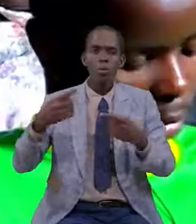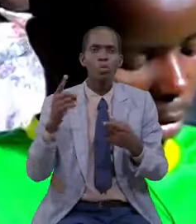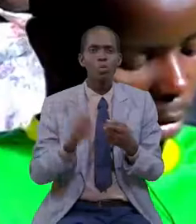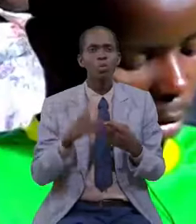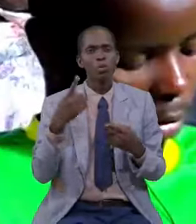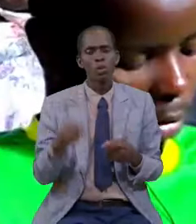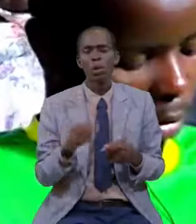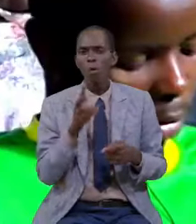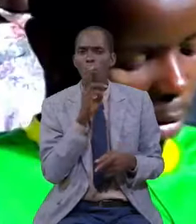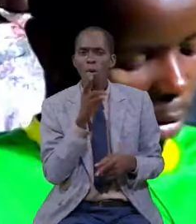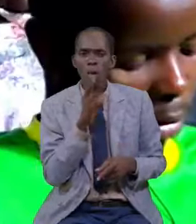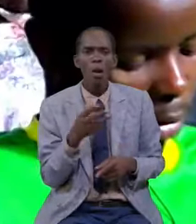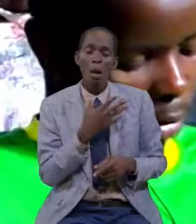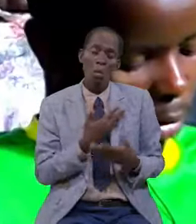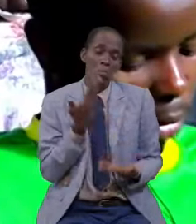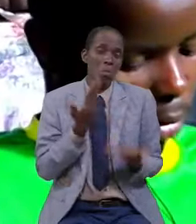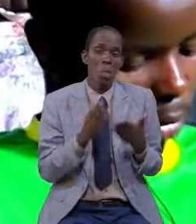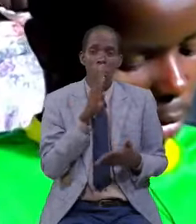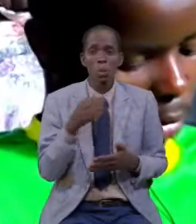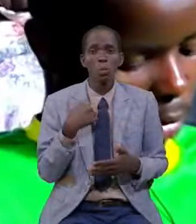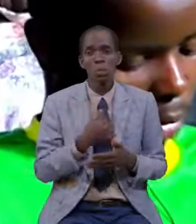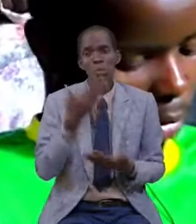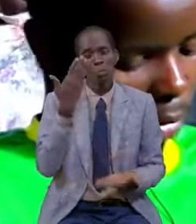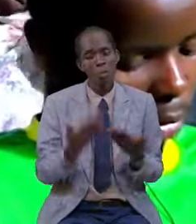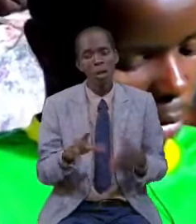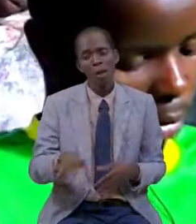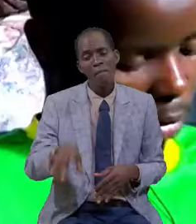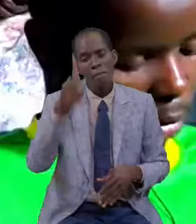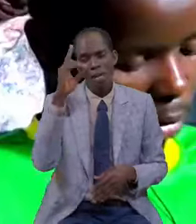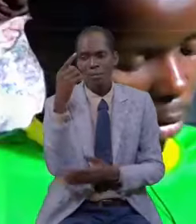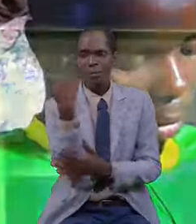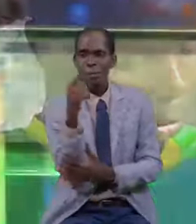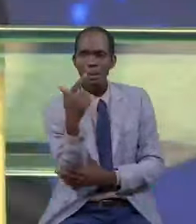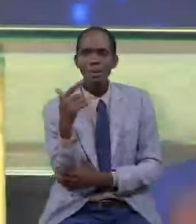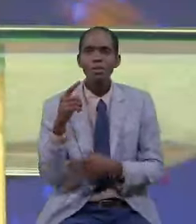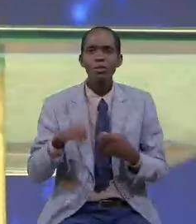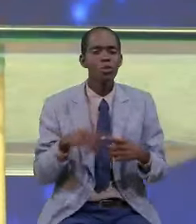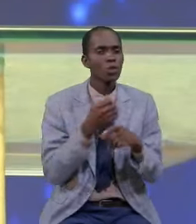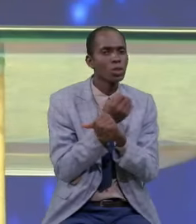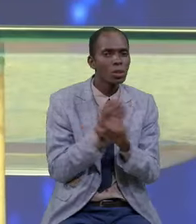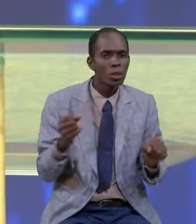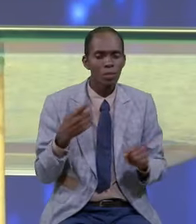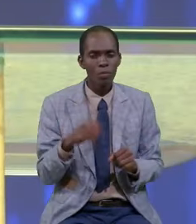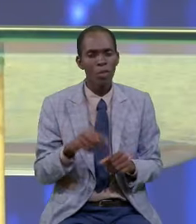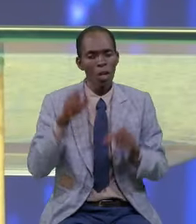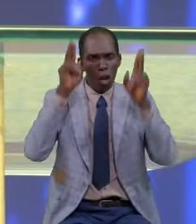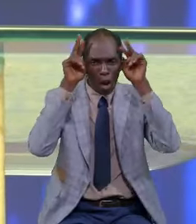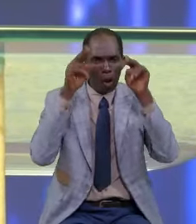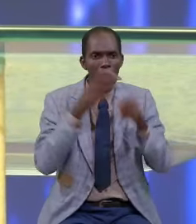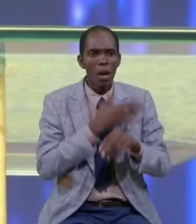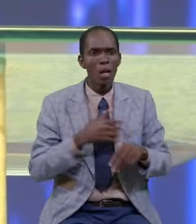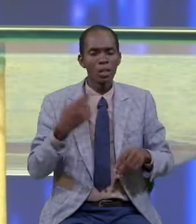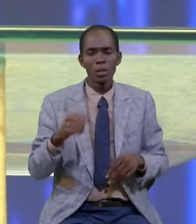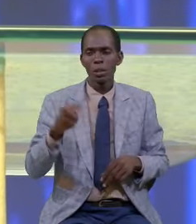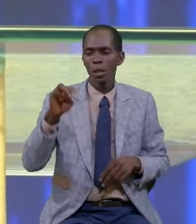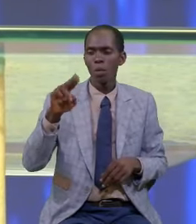Brooks by Adventure we may find grass to save the horses and the mes alive that